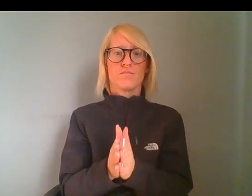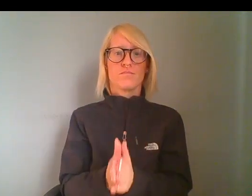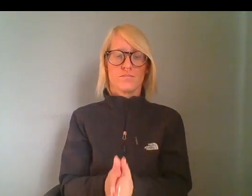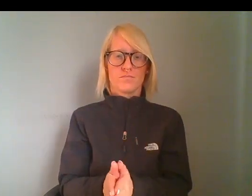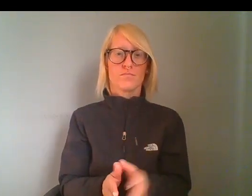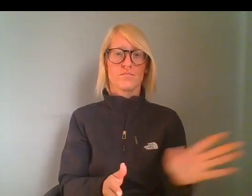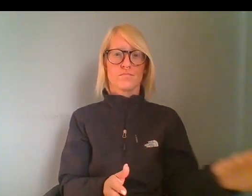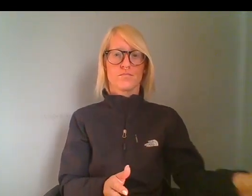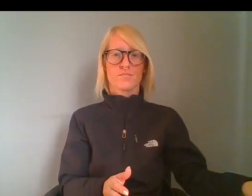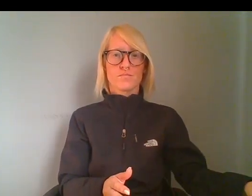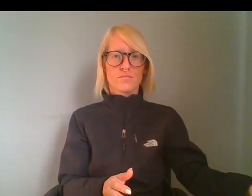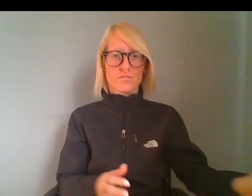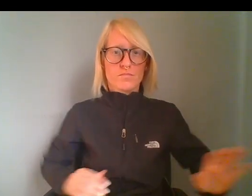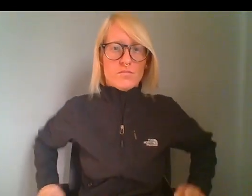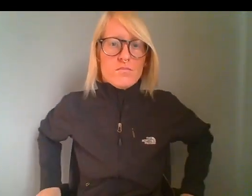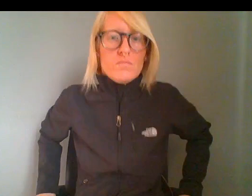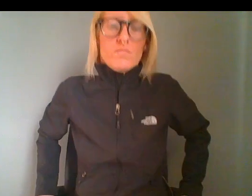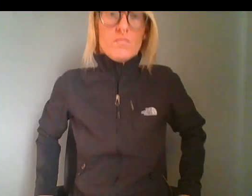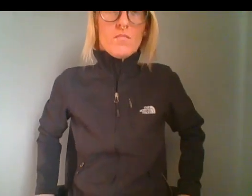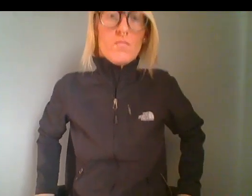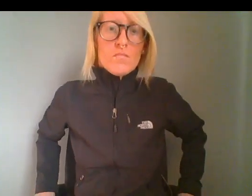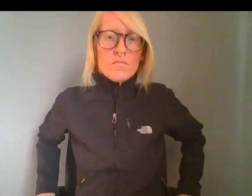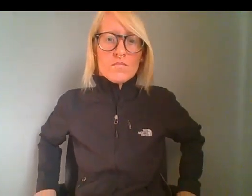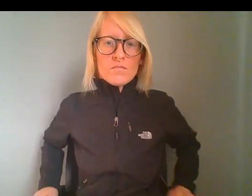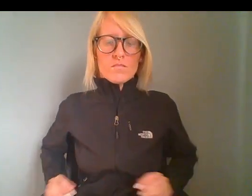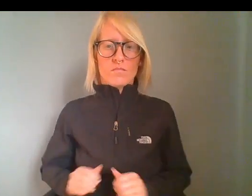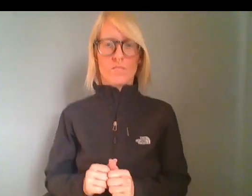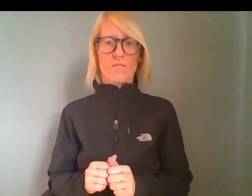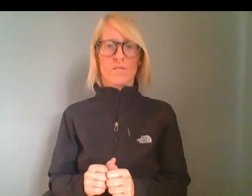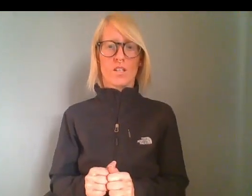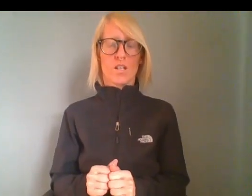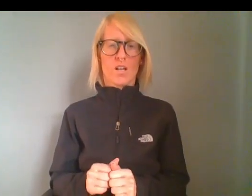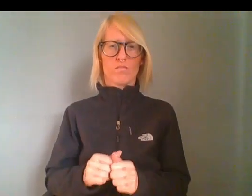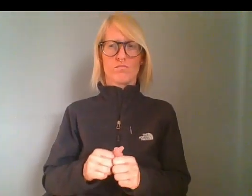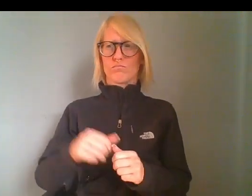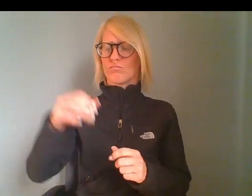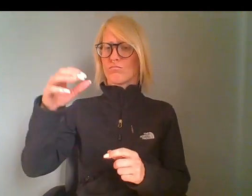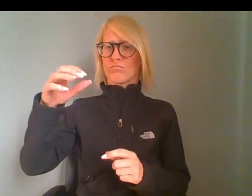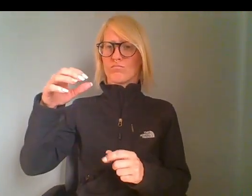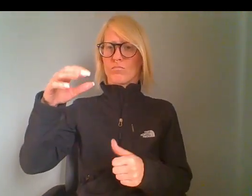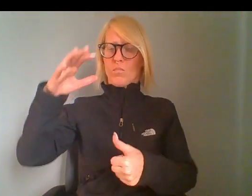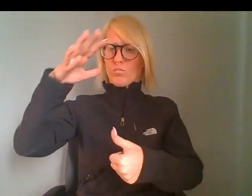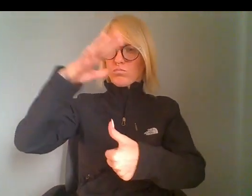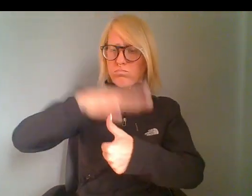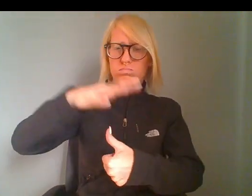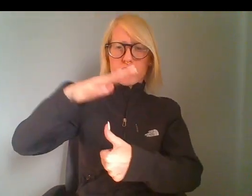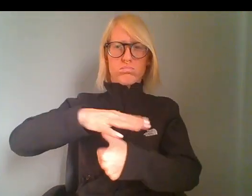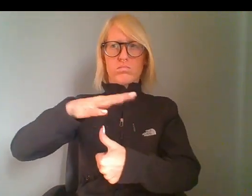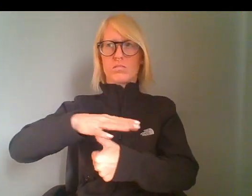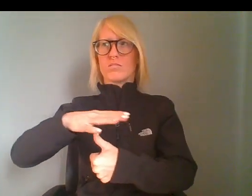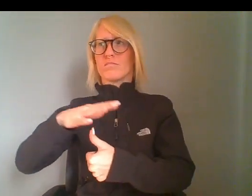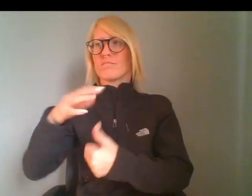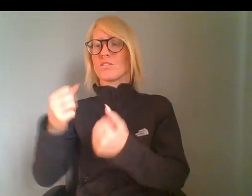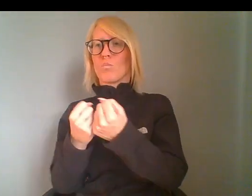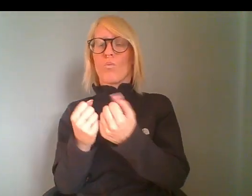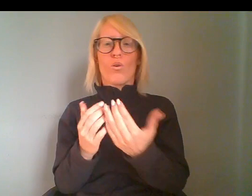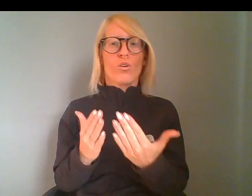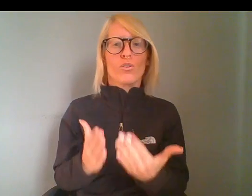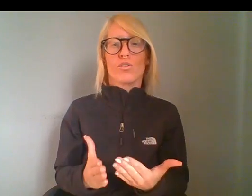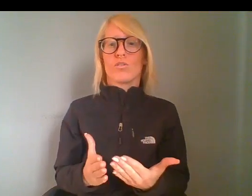Your primary donors, prospects, who's on Facebook that you want to talk to? You might want to consider getting on